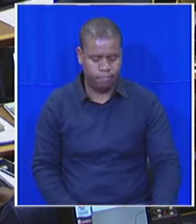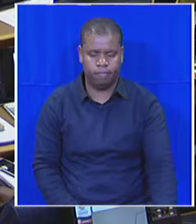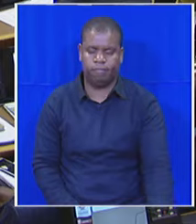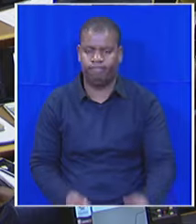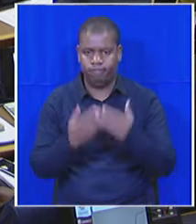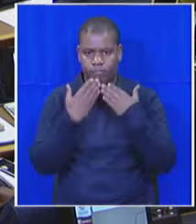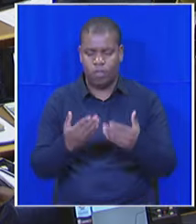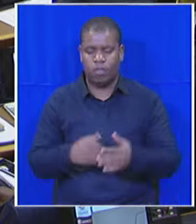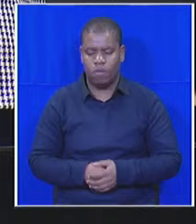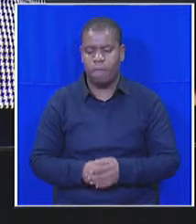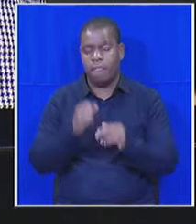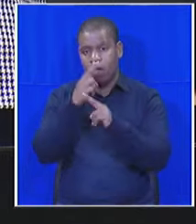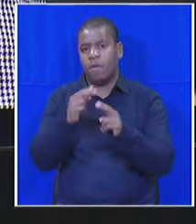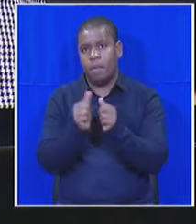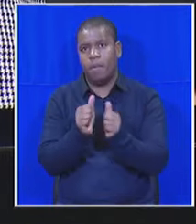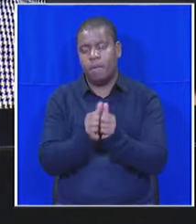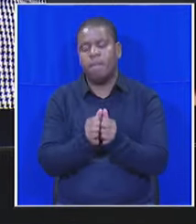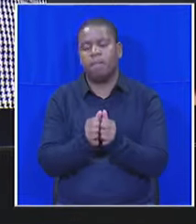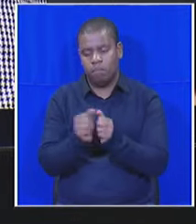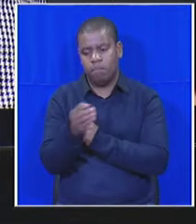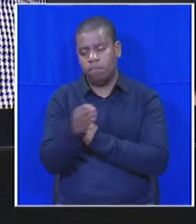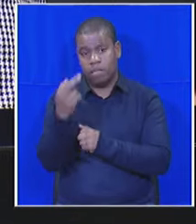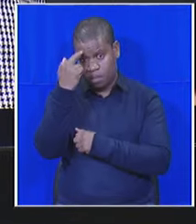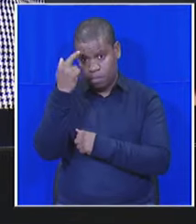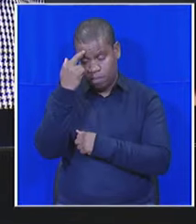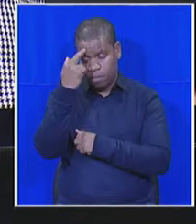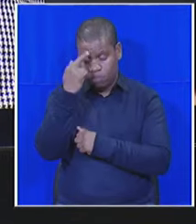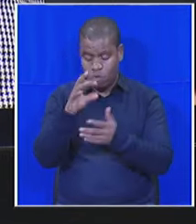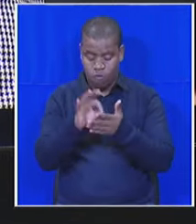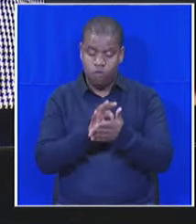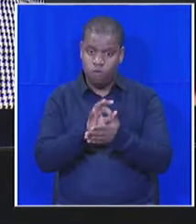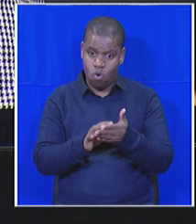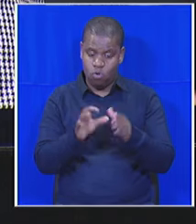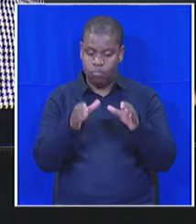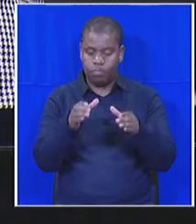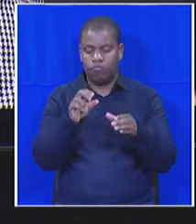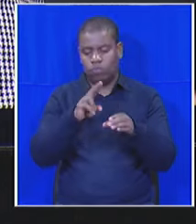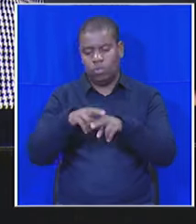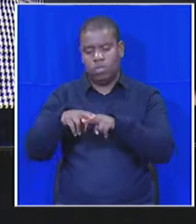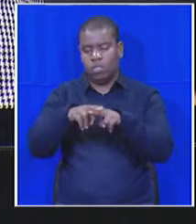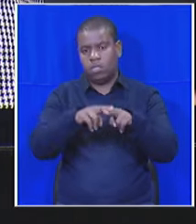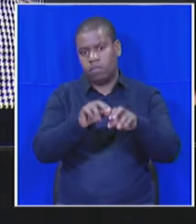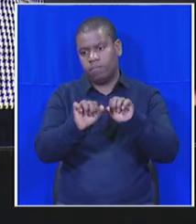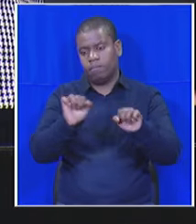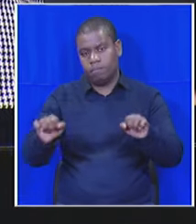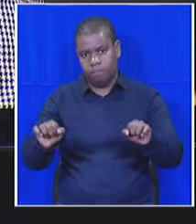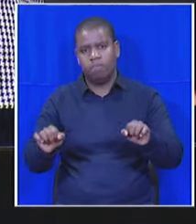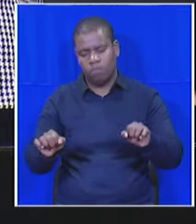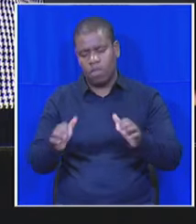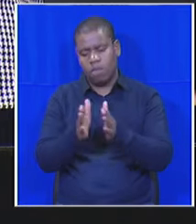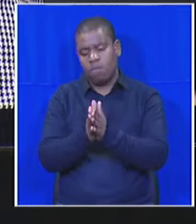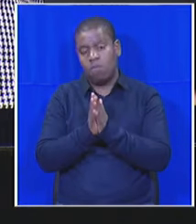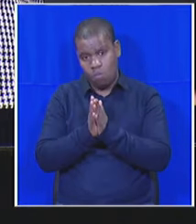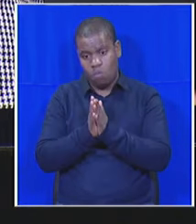Thank you. Honorable members, I just want to remind you that you may only vote from your allocated seats. When requested to